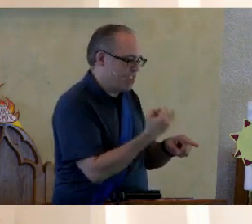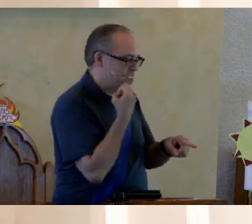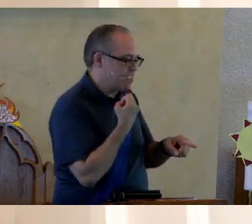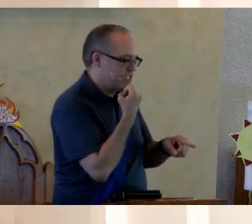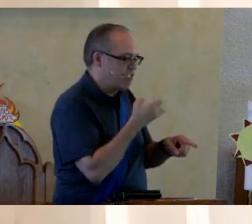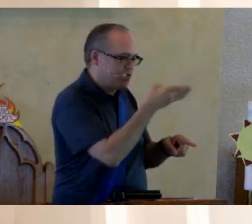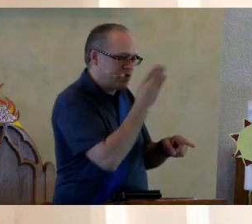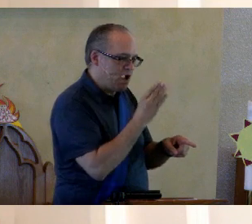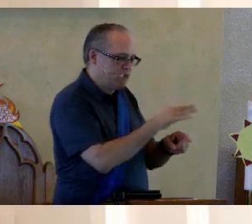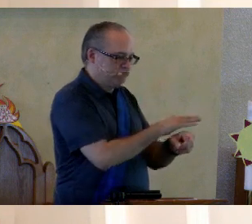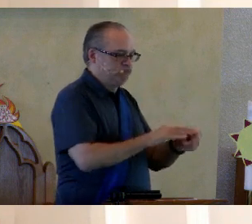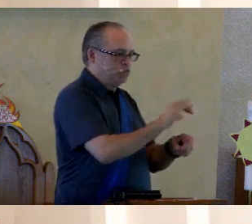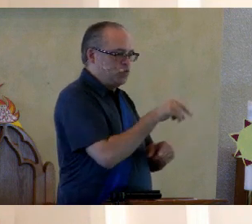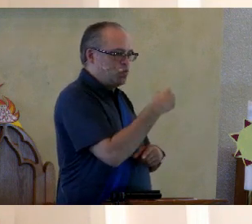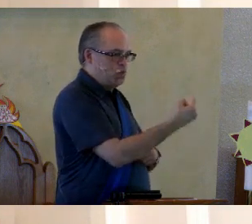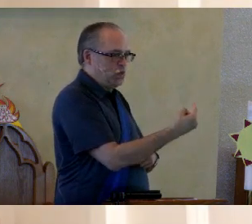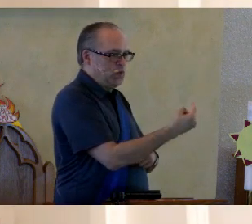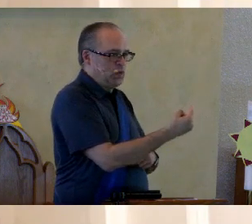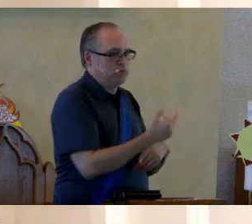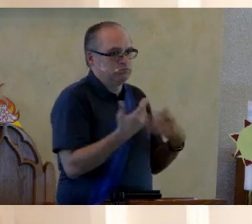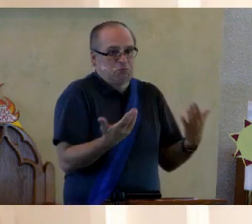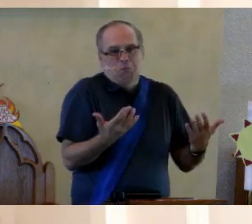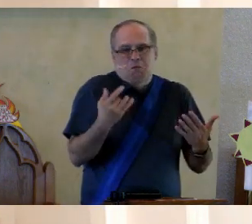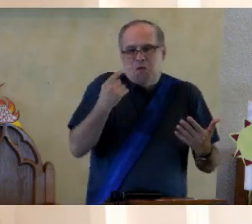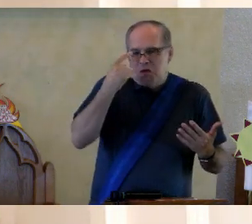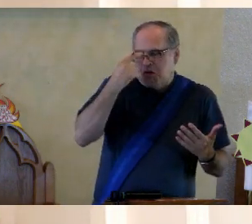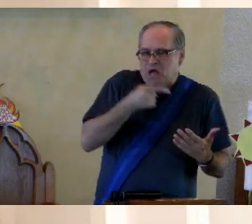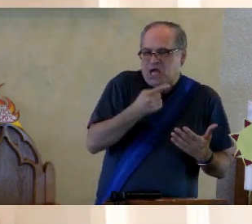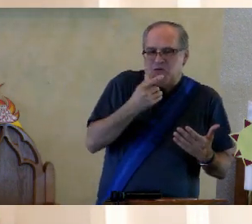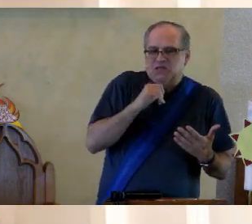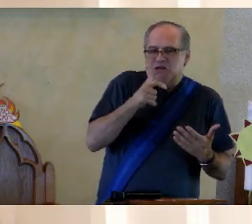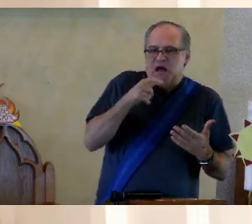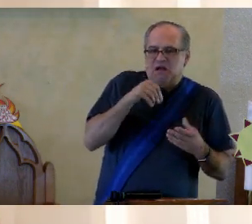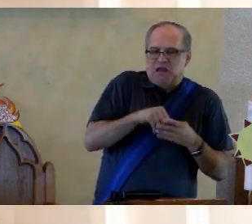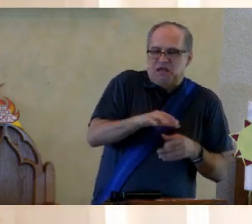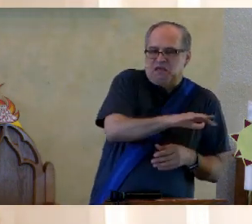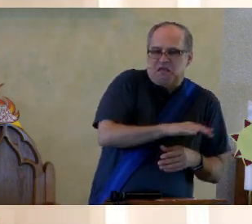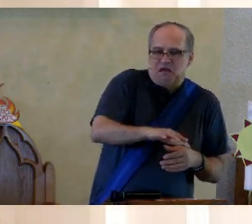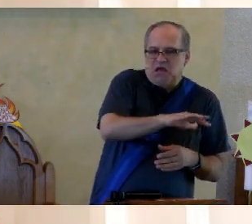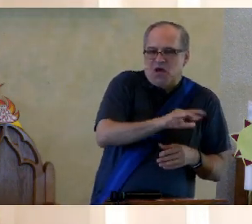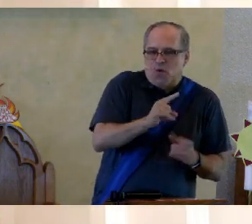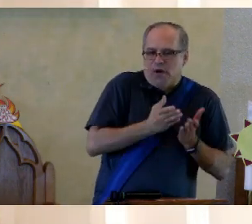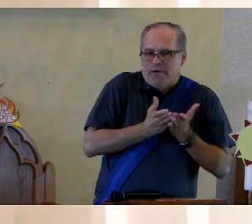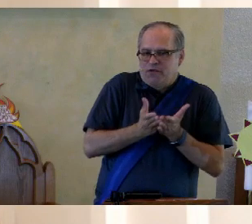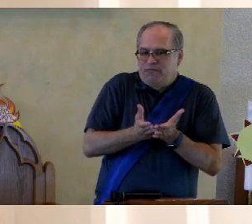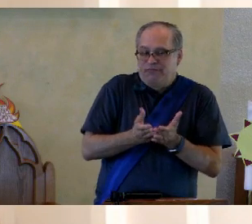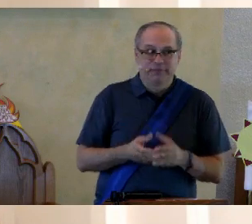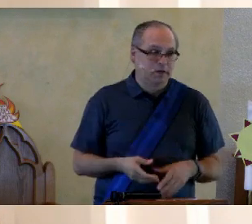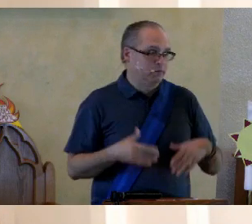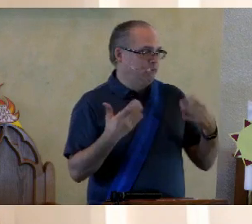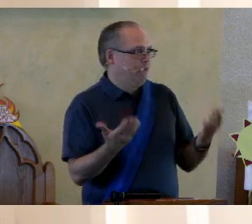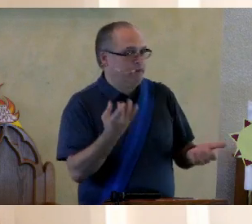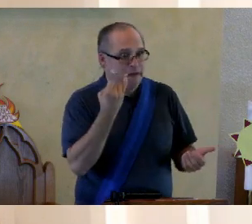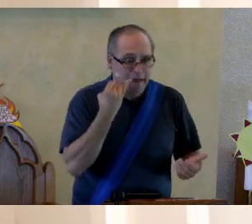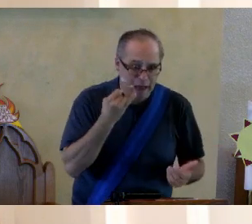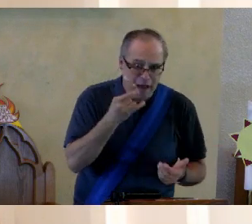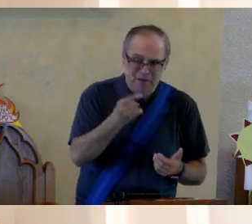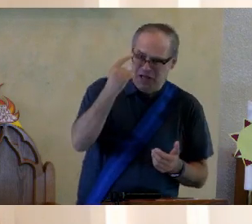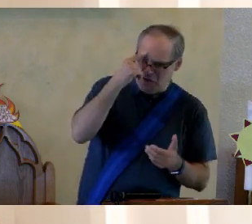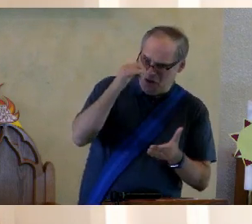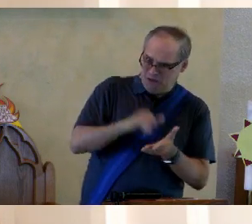thought that Tarshish was out of Yahweh's jurisdiction. Well, if that was his thinking, he was certainly wrong about